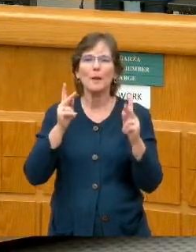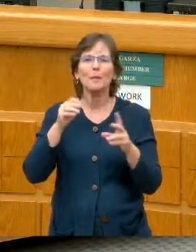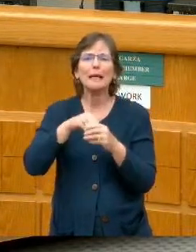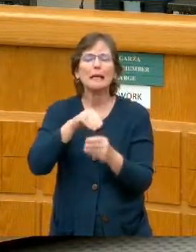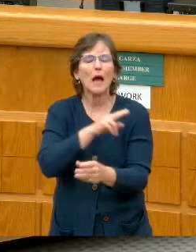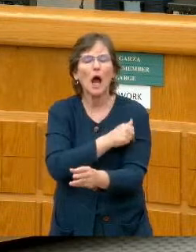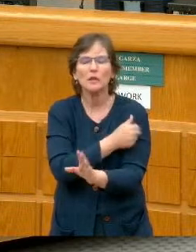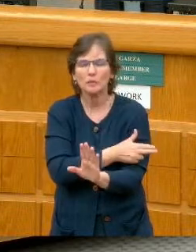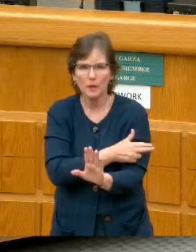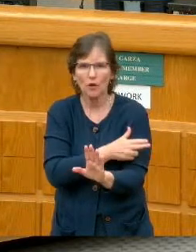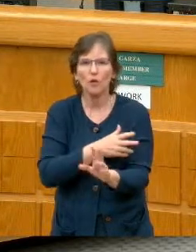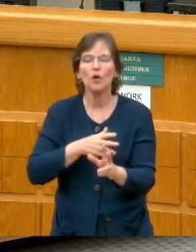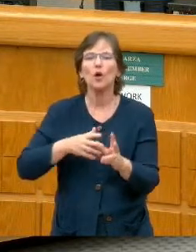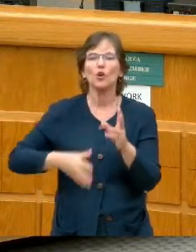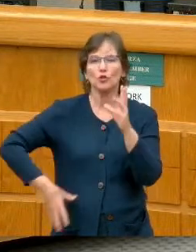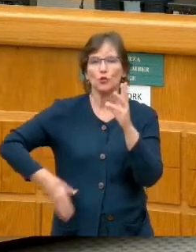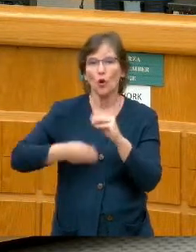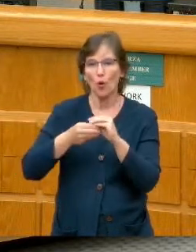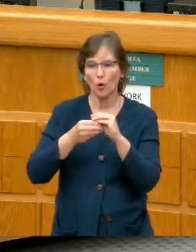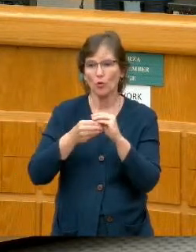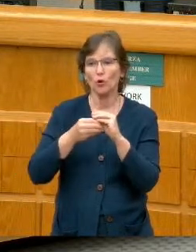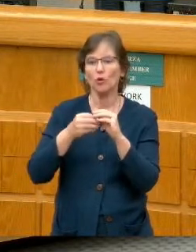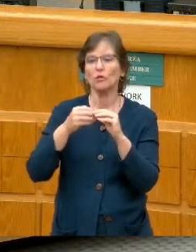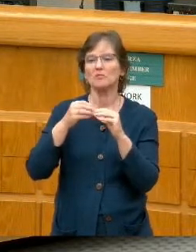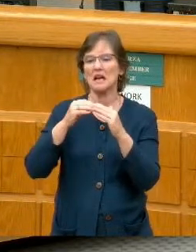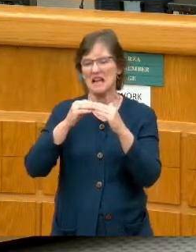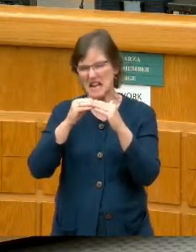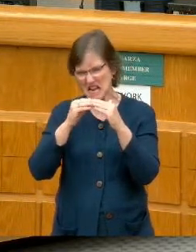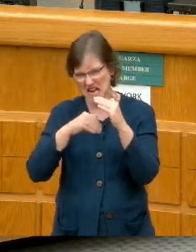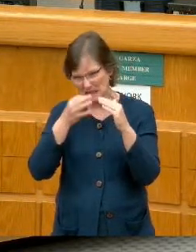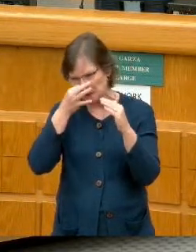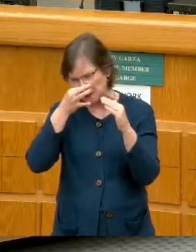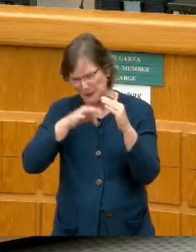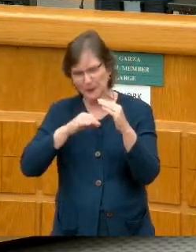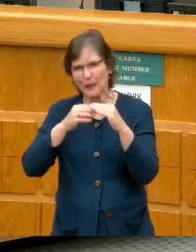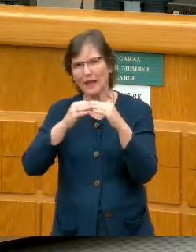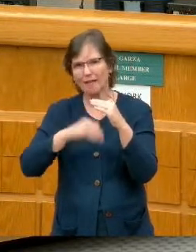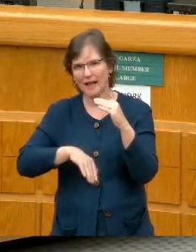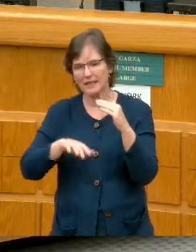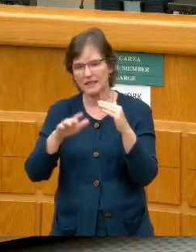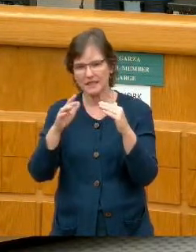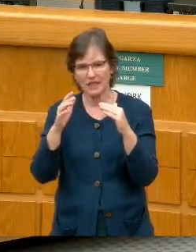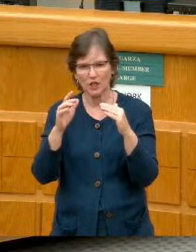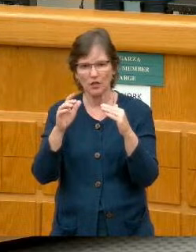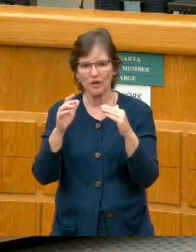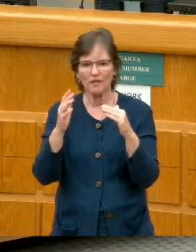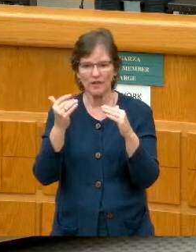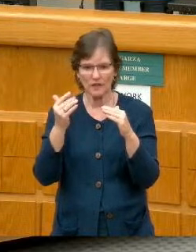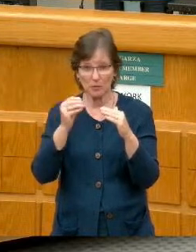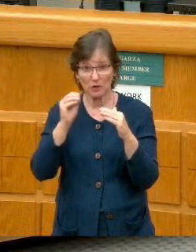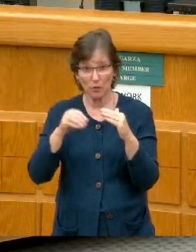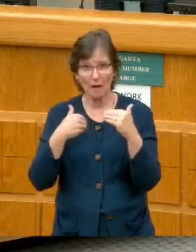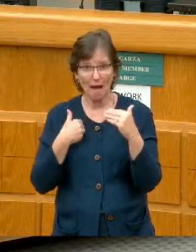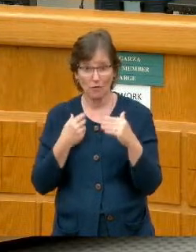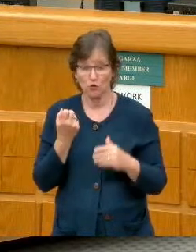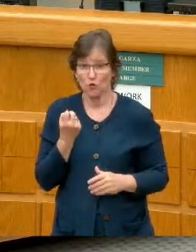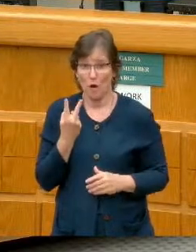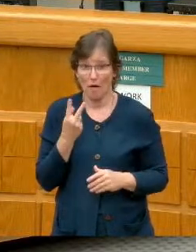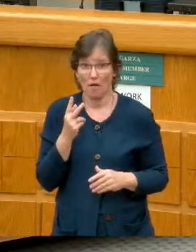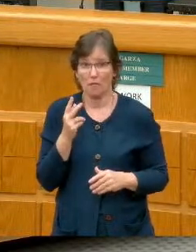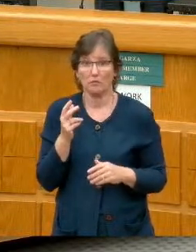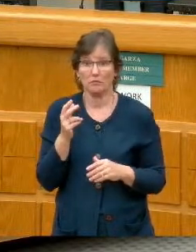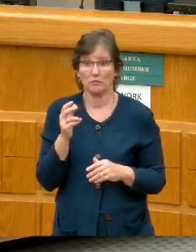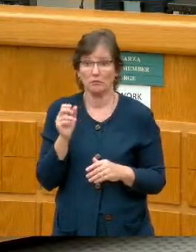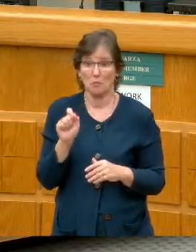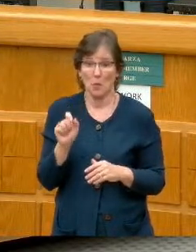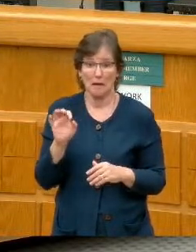to 50%, bars having to close down all the way unless they have 51% of their sales being from food